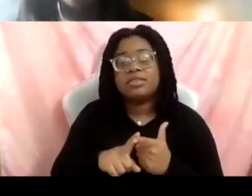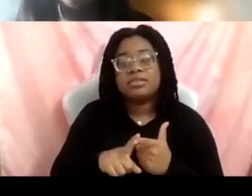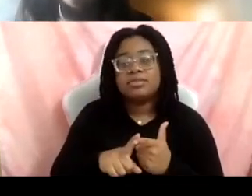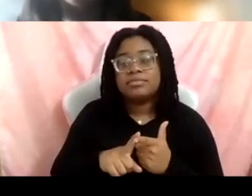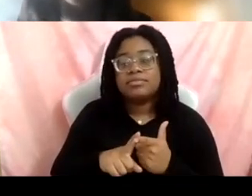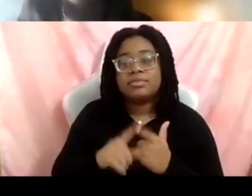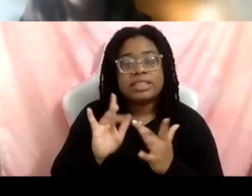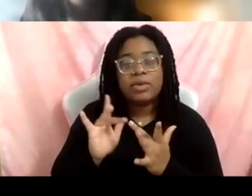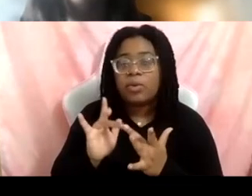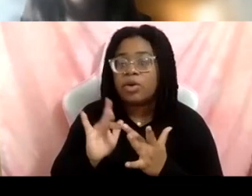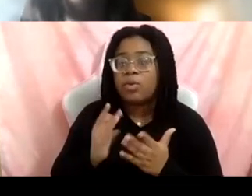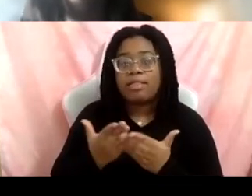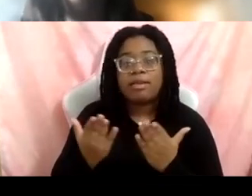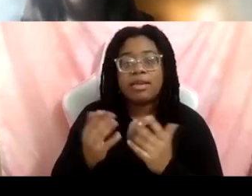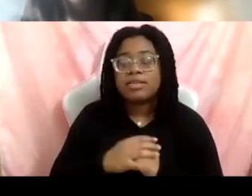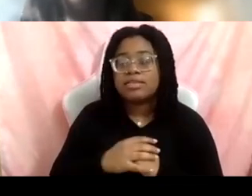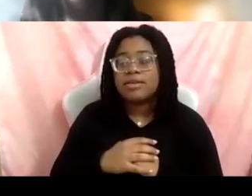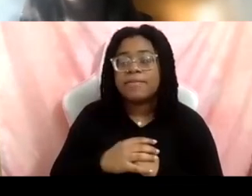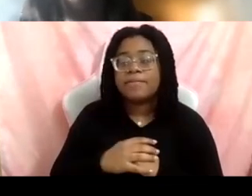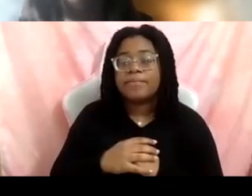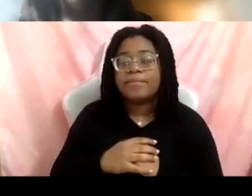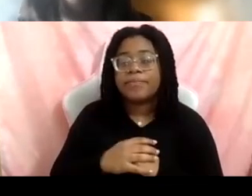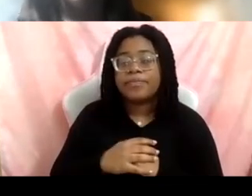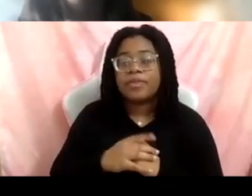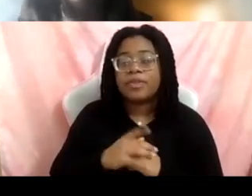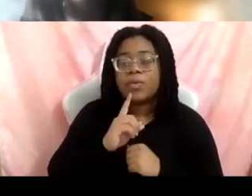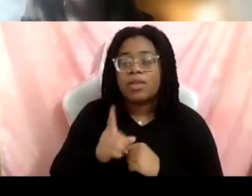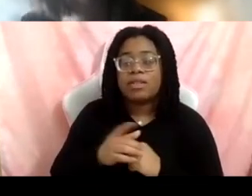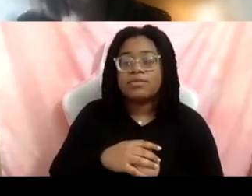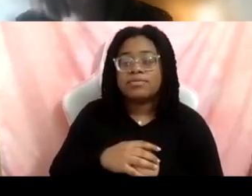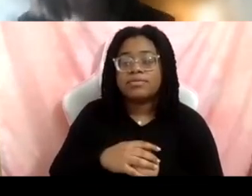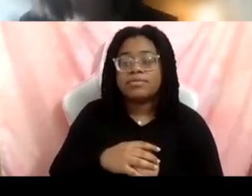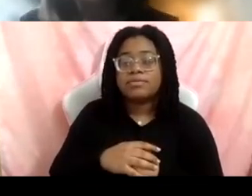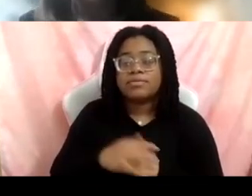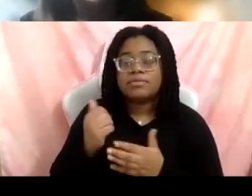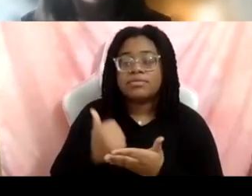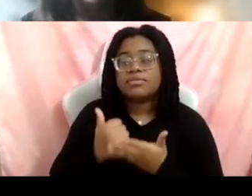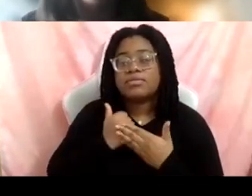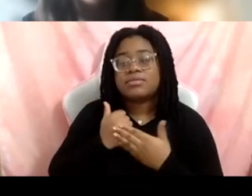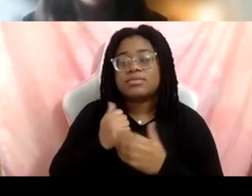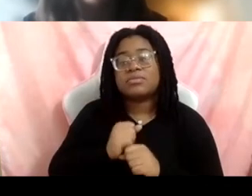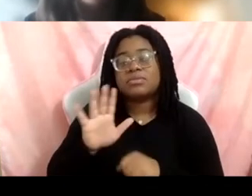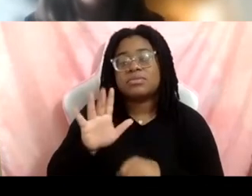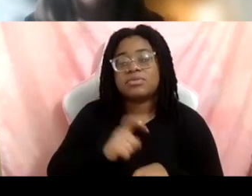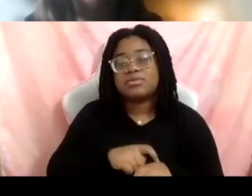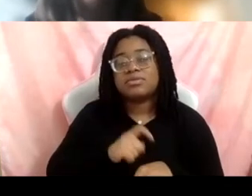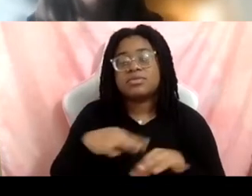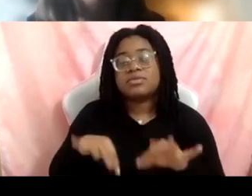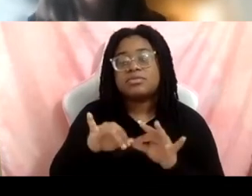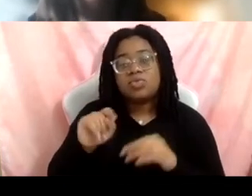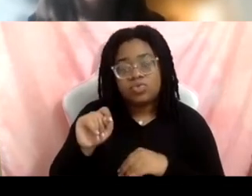lot of networking stuff. And I think that would really help make your time there worth it as well.